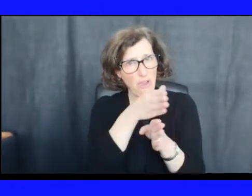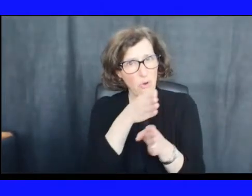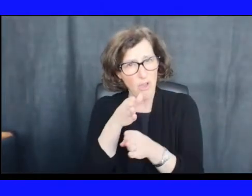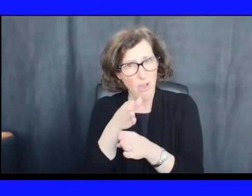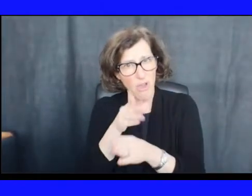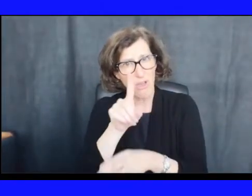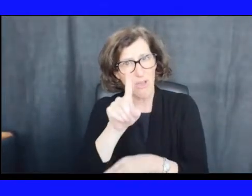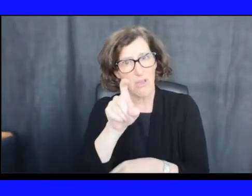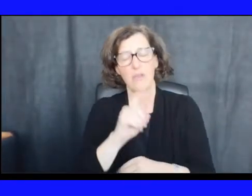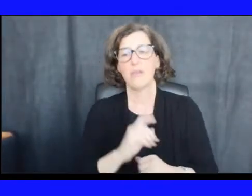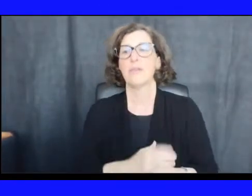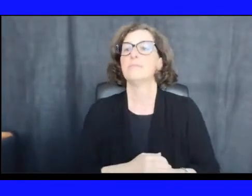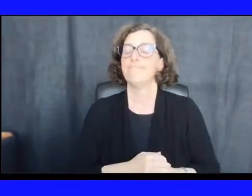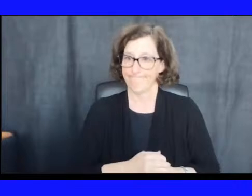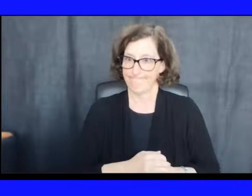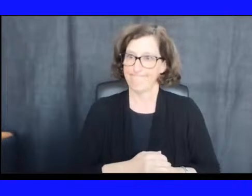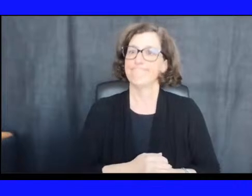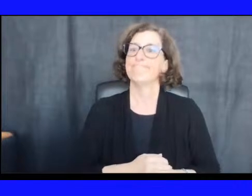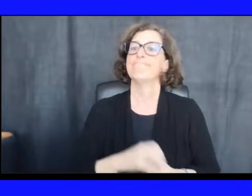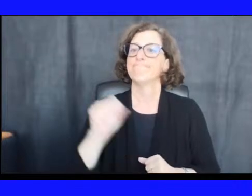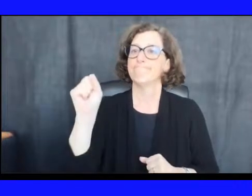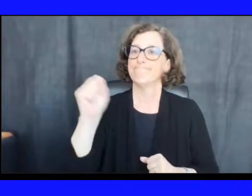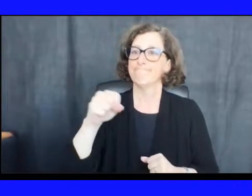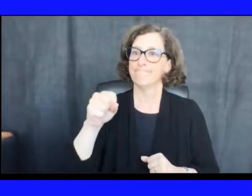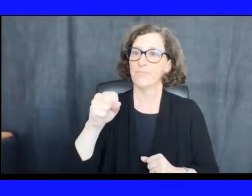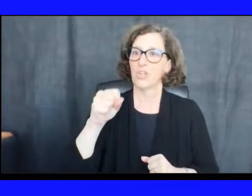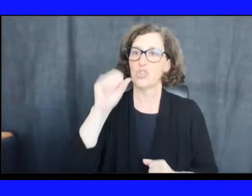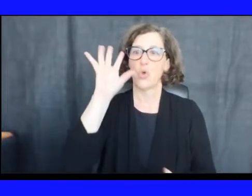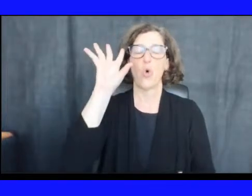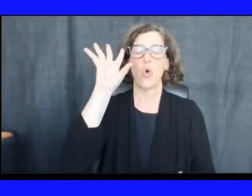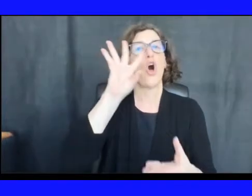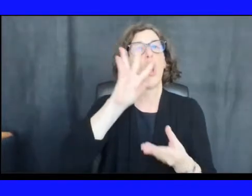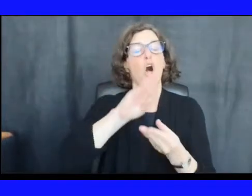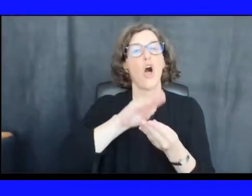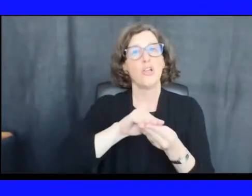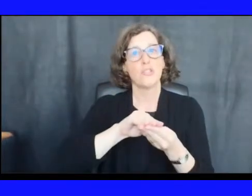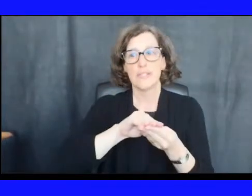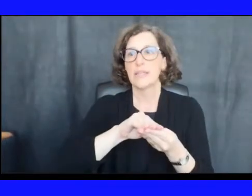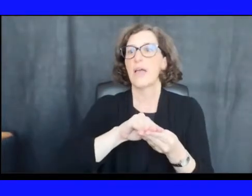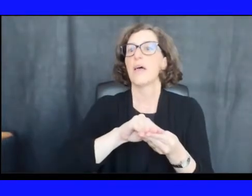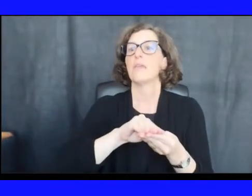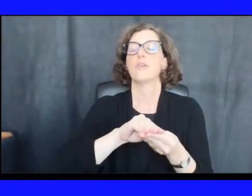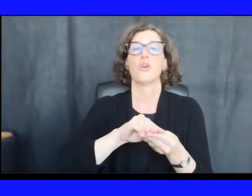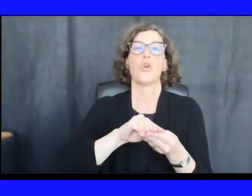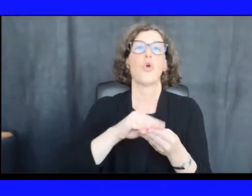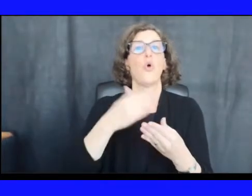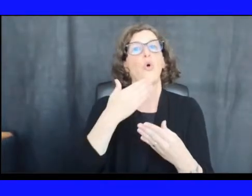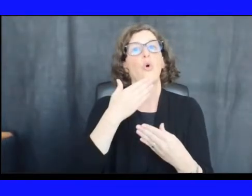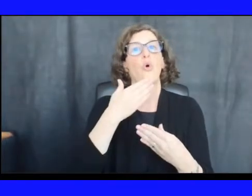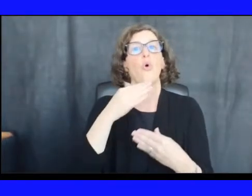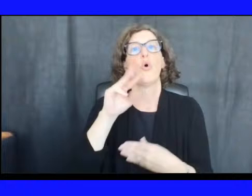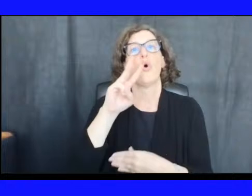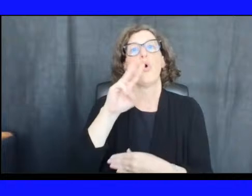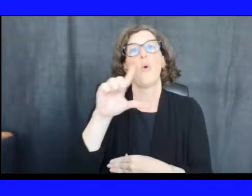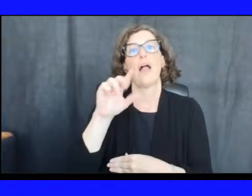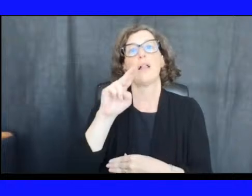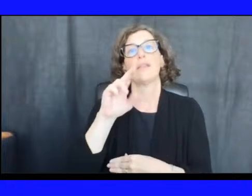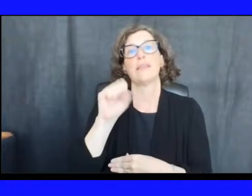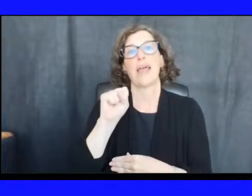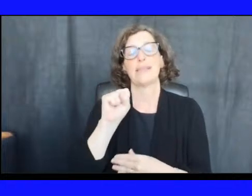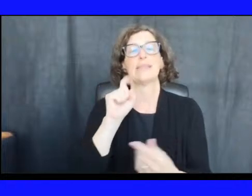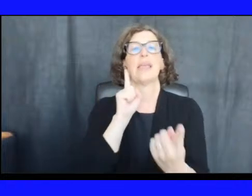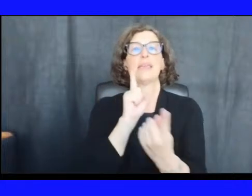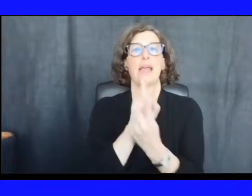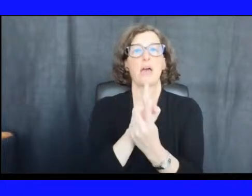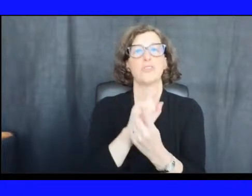case periods, and then it goes back up during each wave. So I expect this next period